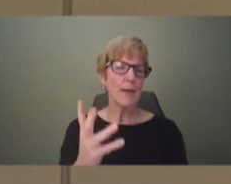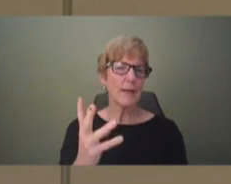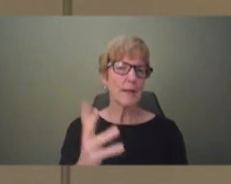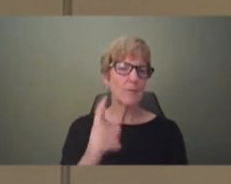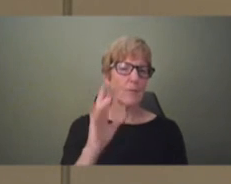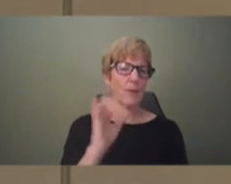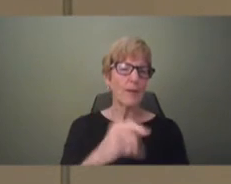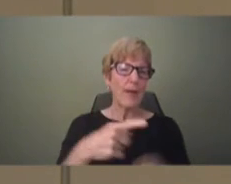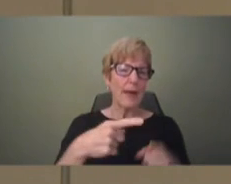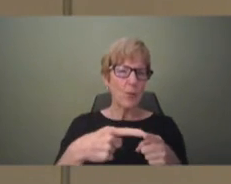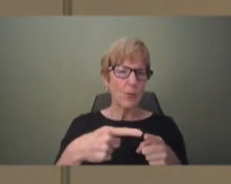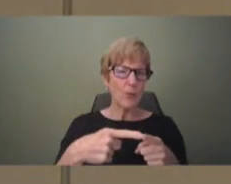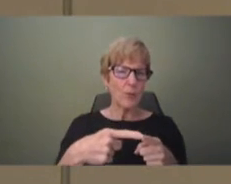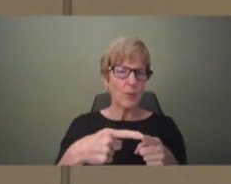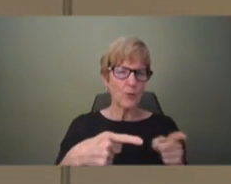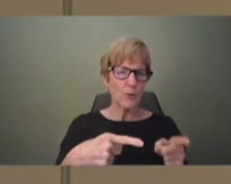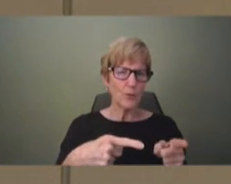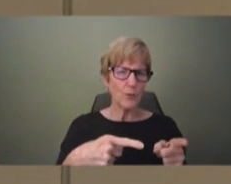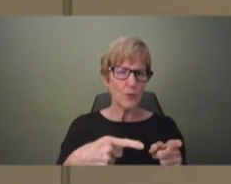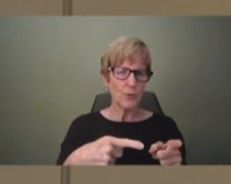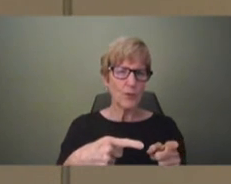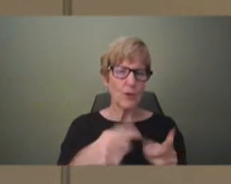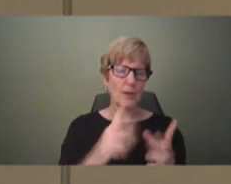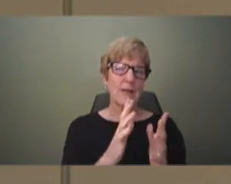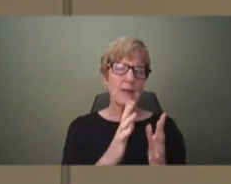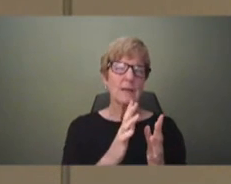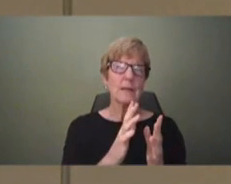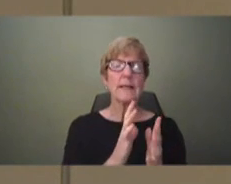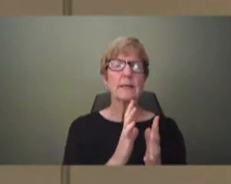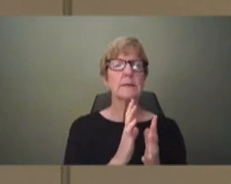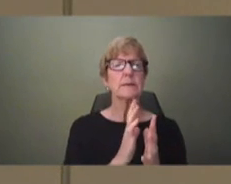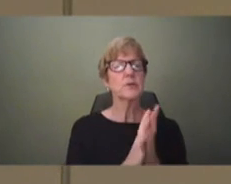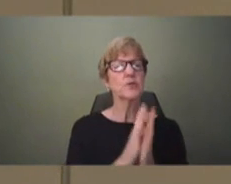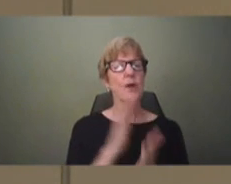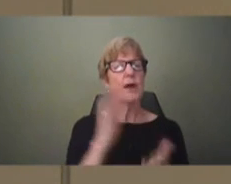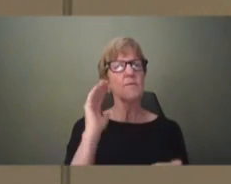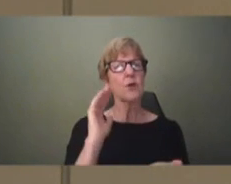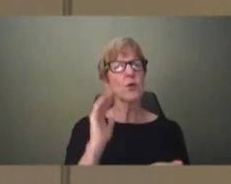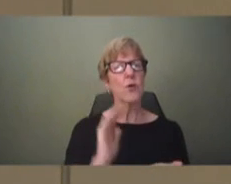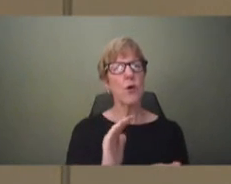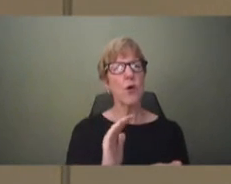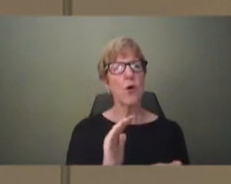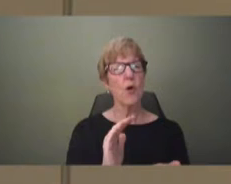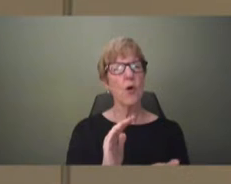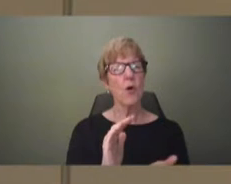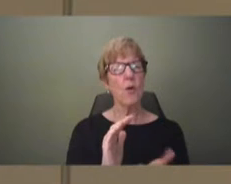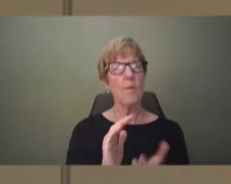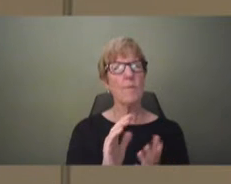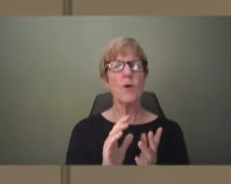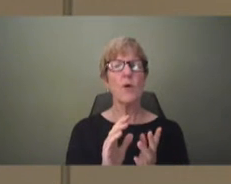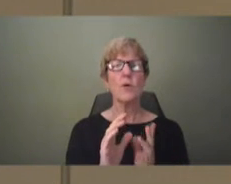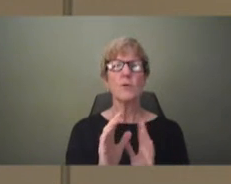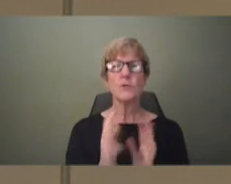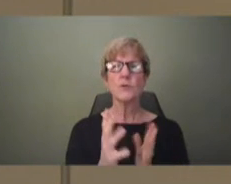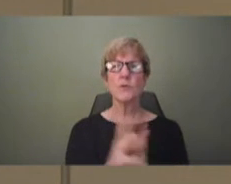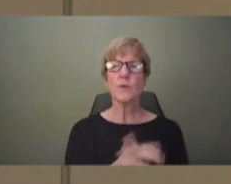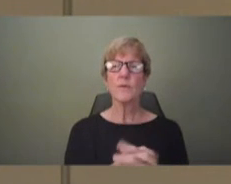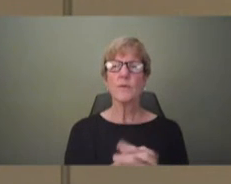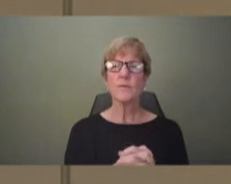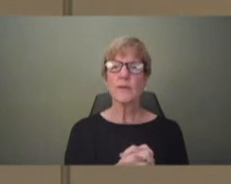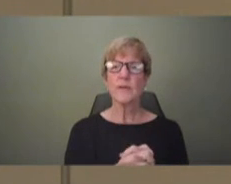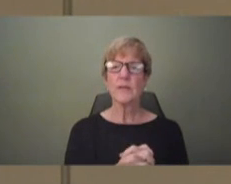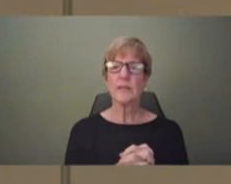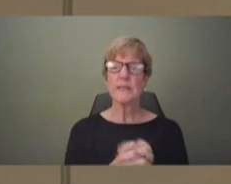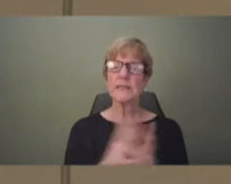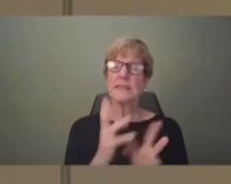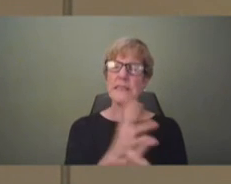corner from a a traffic calming perspective or something that might kind of extend safe pedestrian